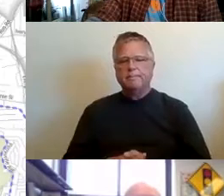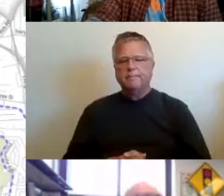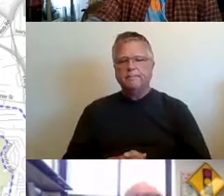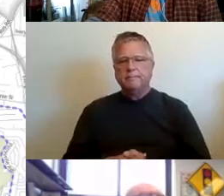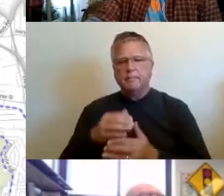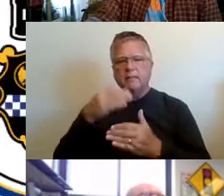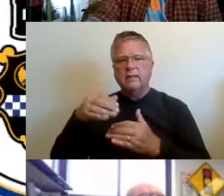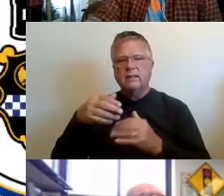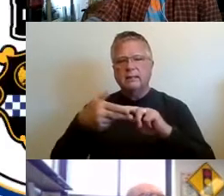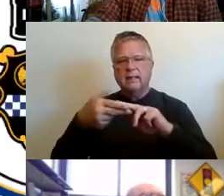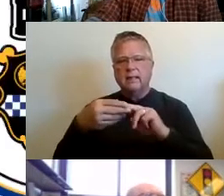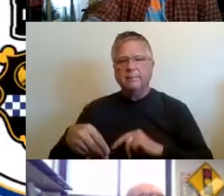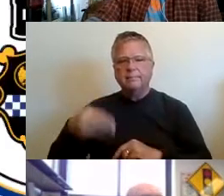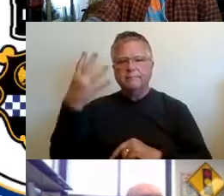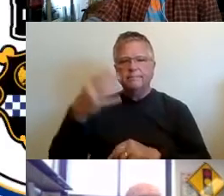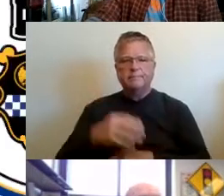slide, please.